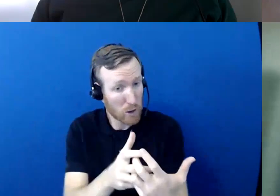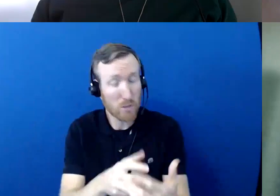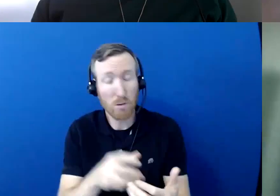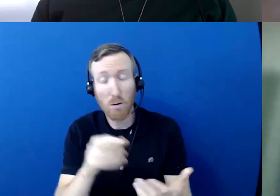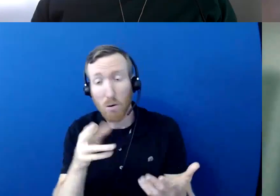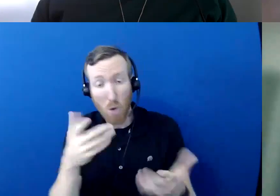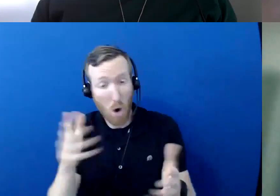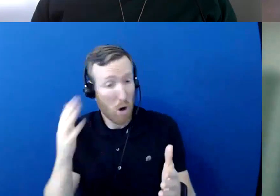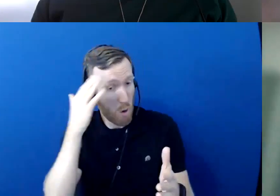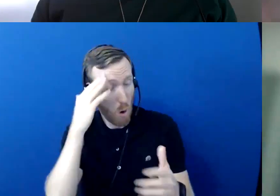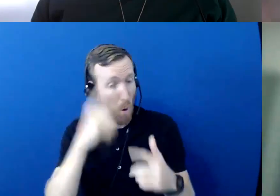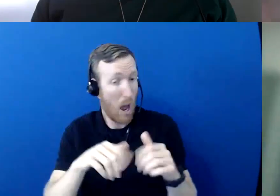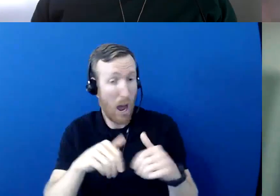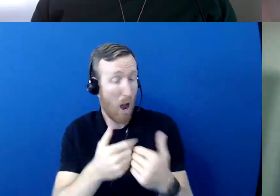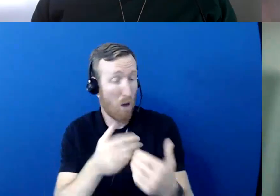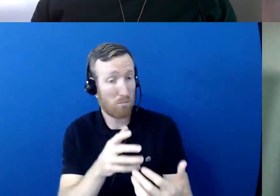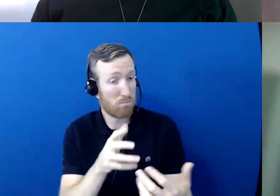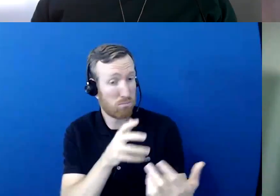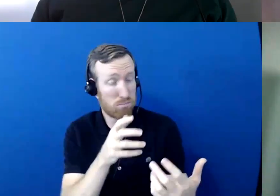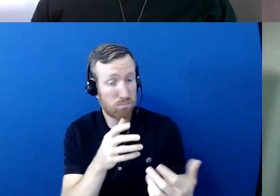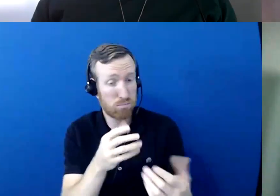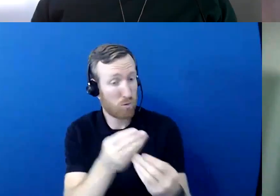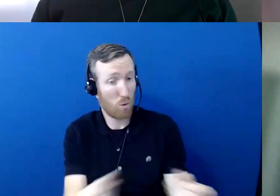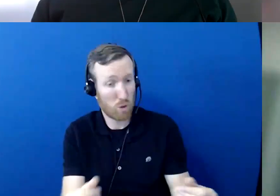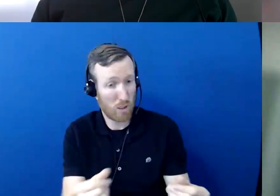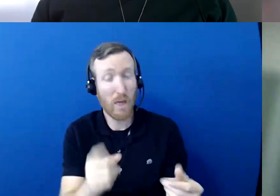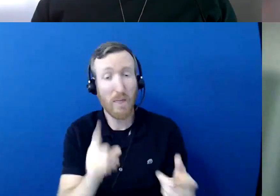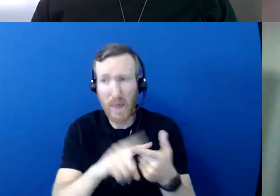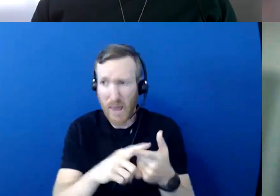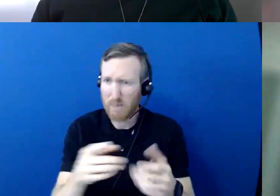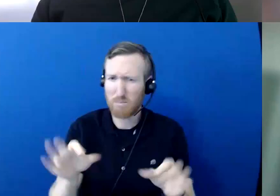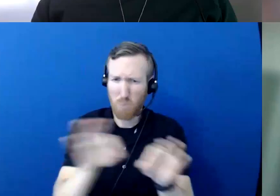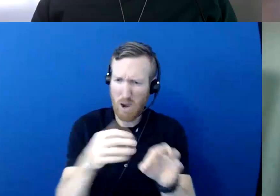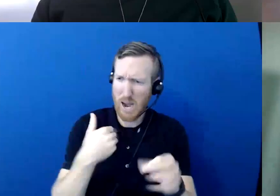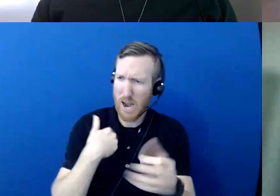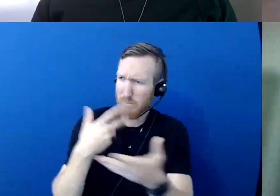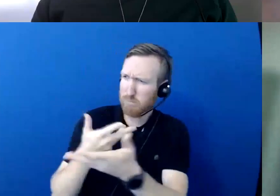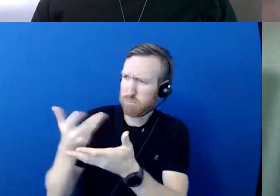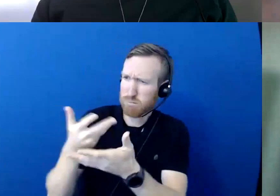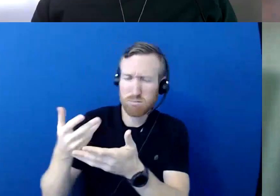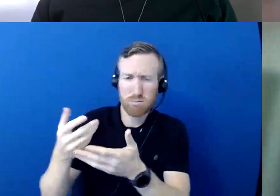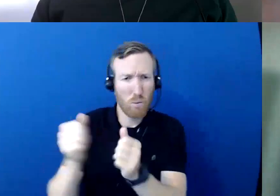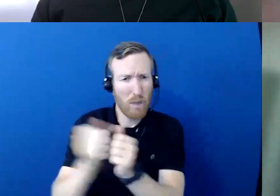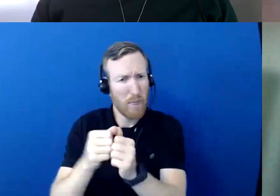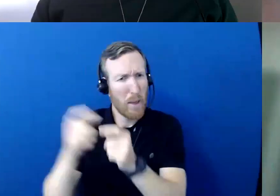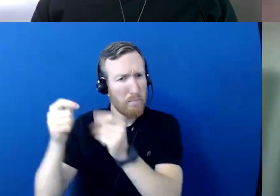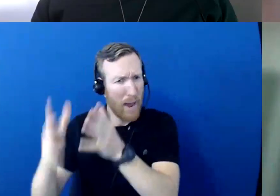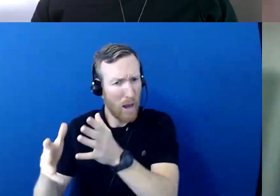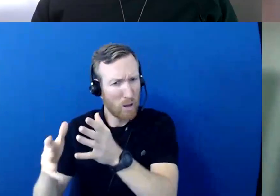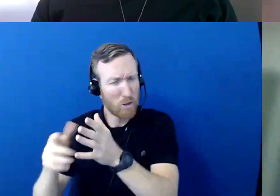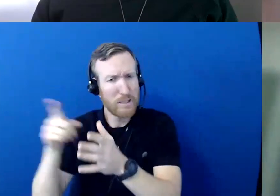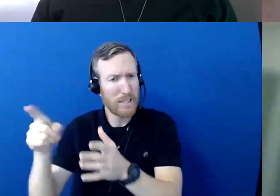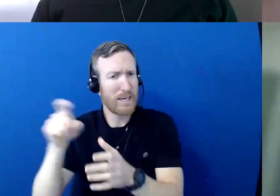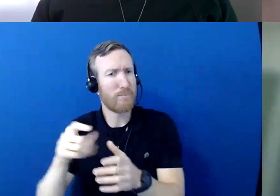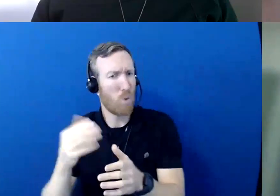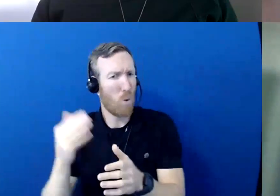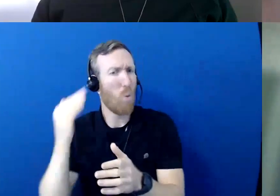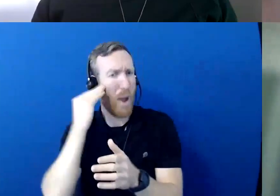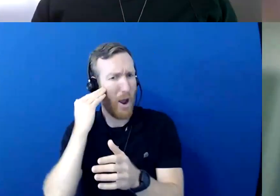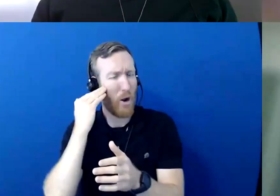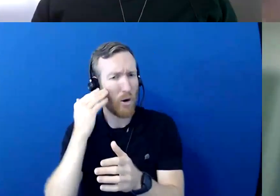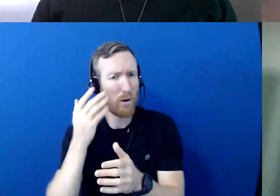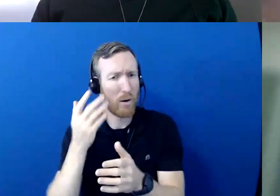solutions are. And then have the conversation with the manager because the manager needs to know. They are not going